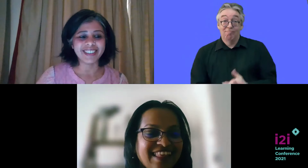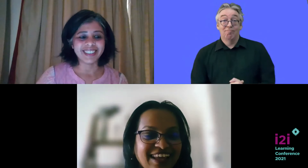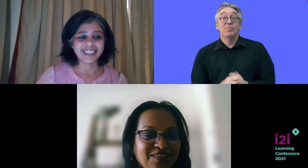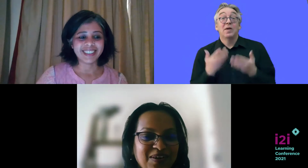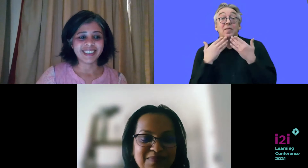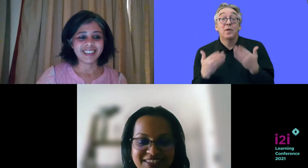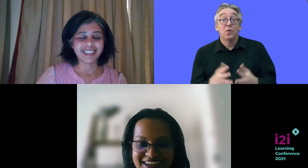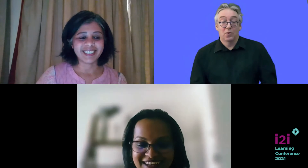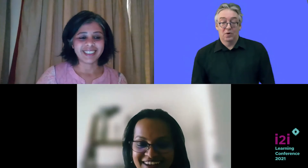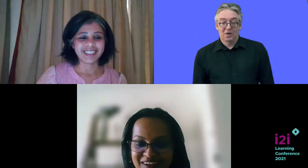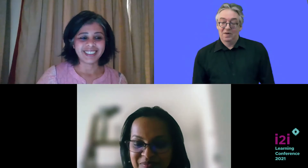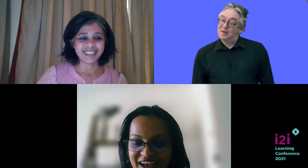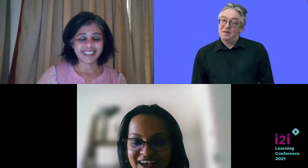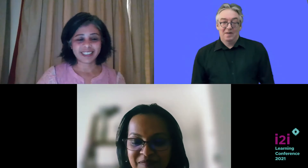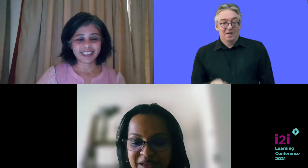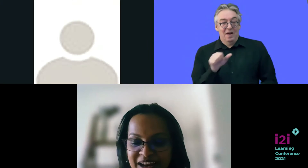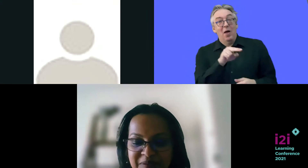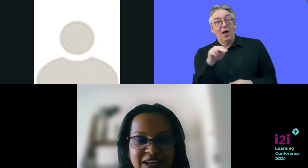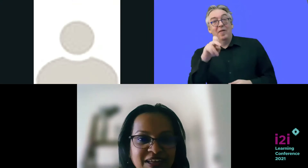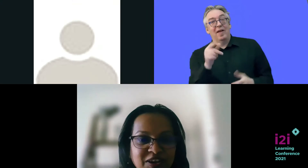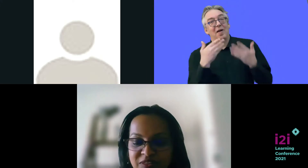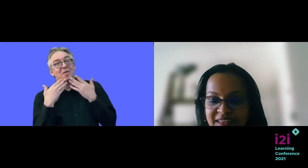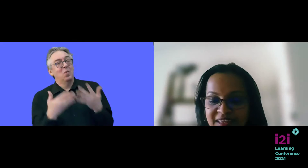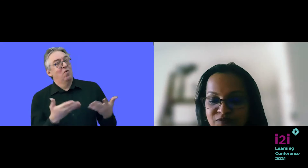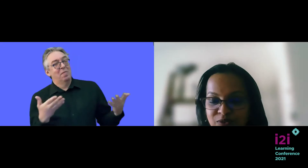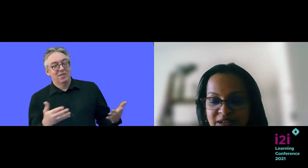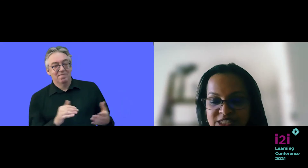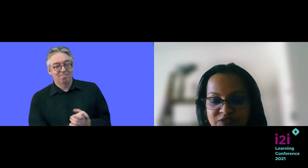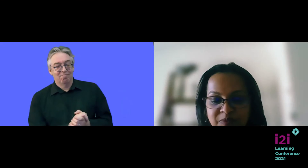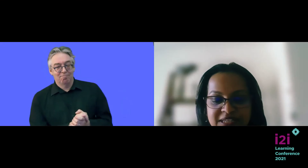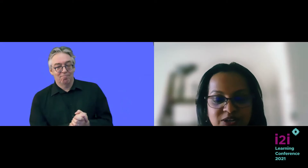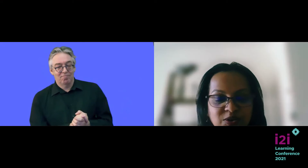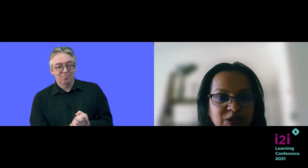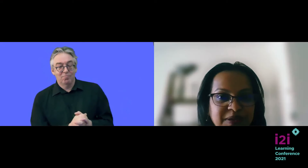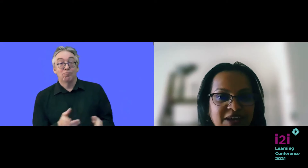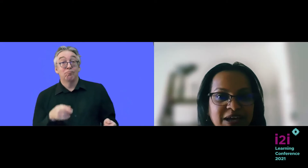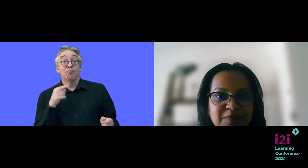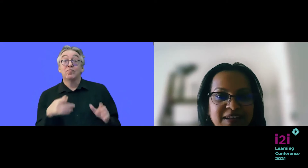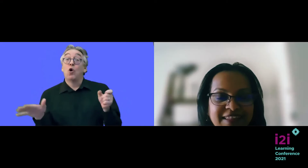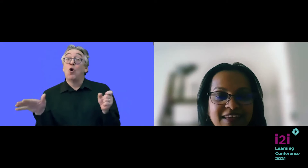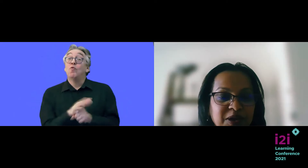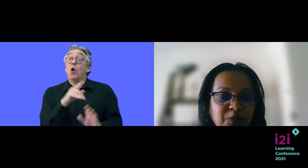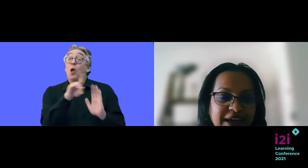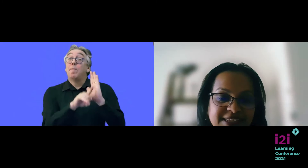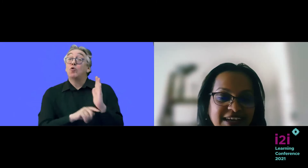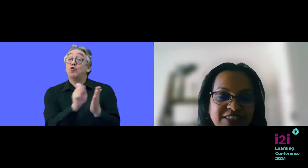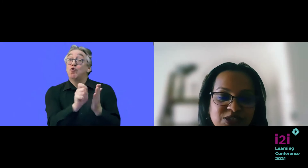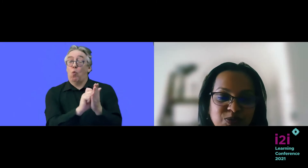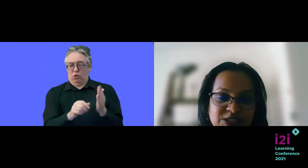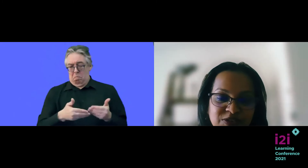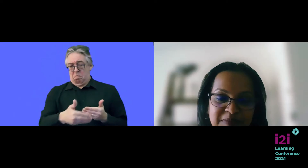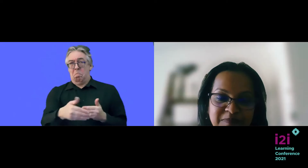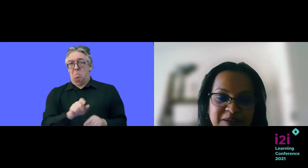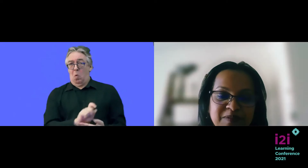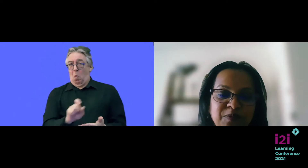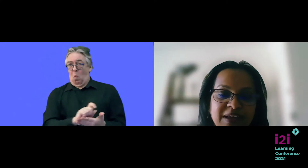you. Thank you very much, Anika. And I believe that the full sort of the policy note will be available in the coming weeks. And just to